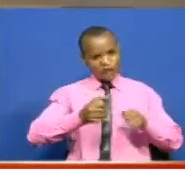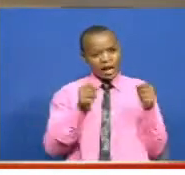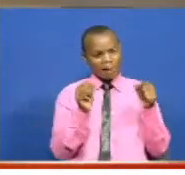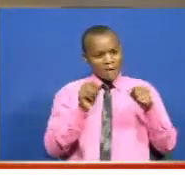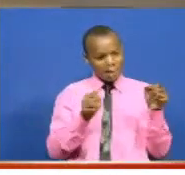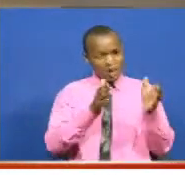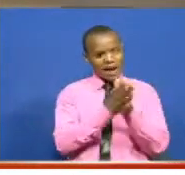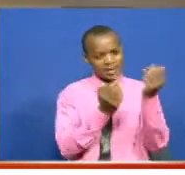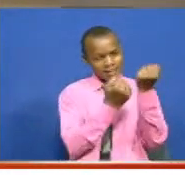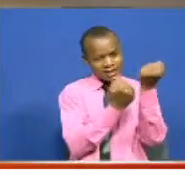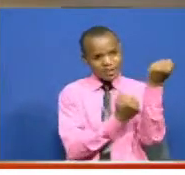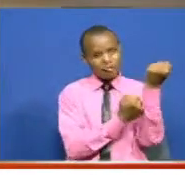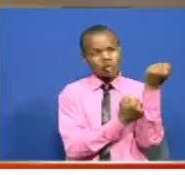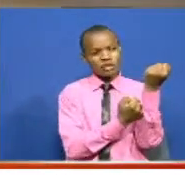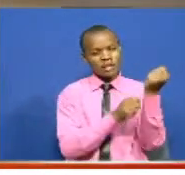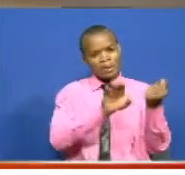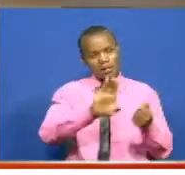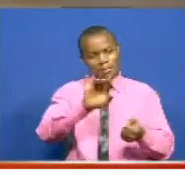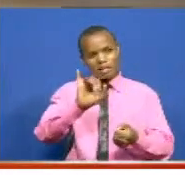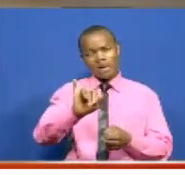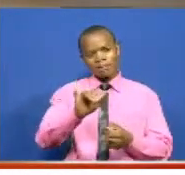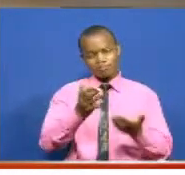see,